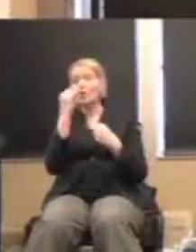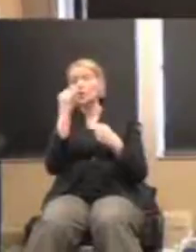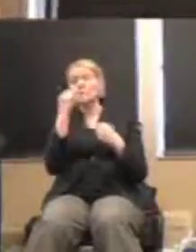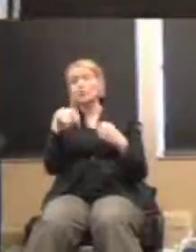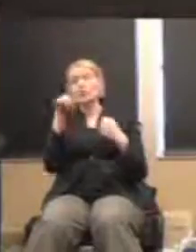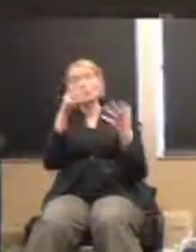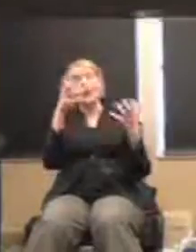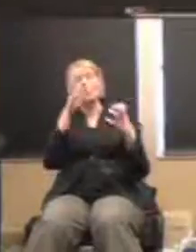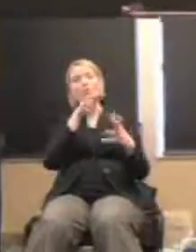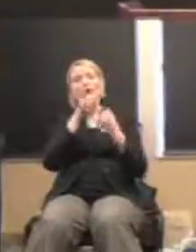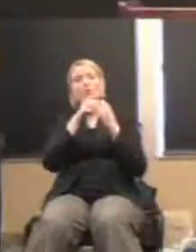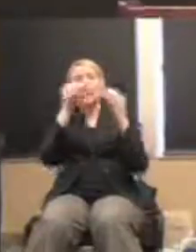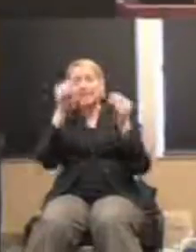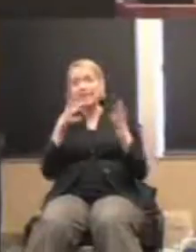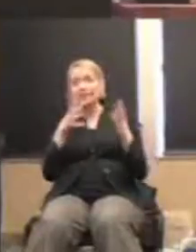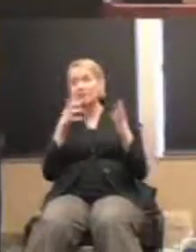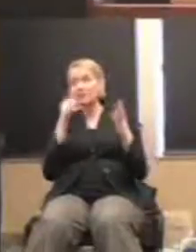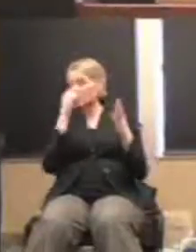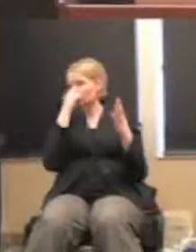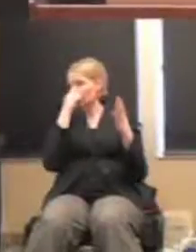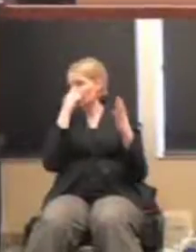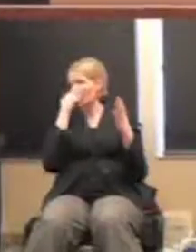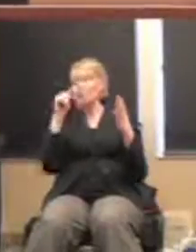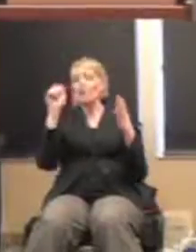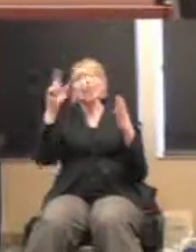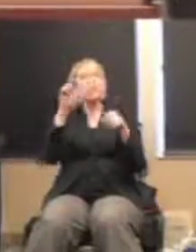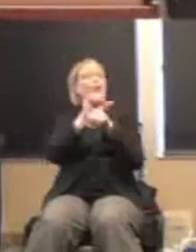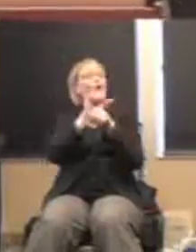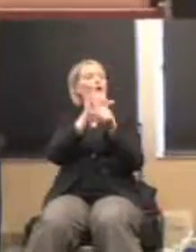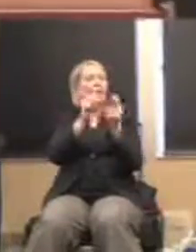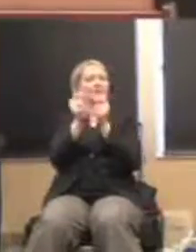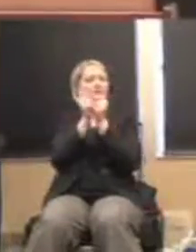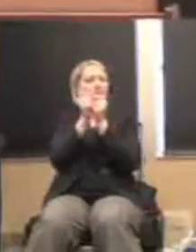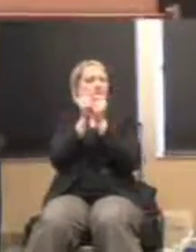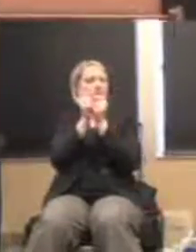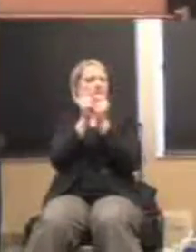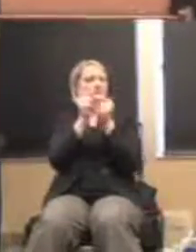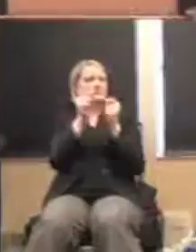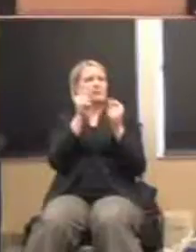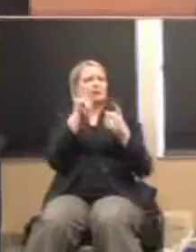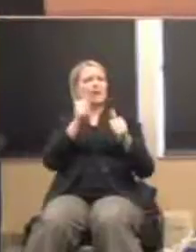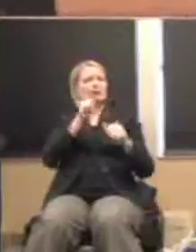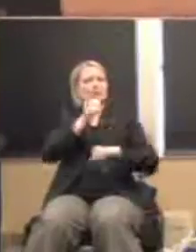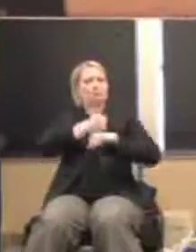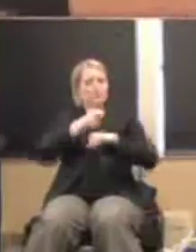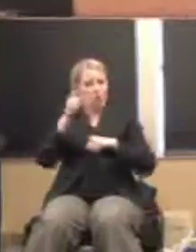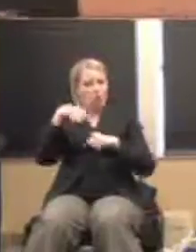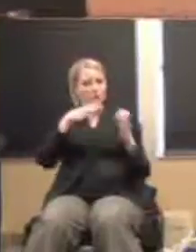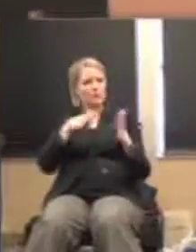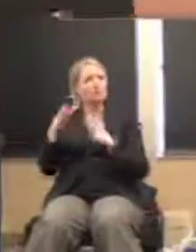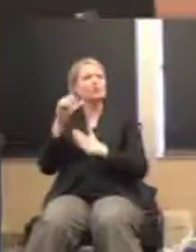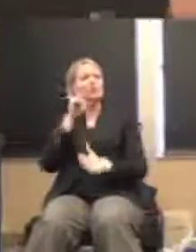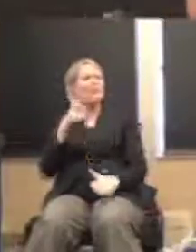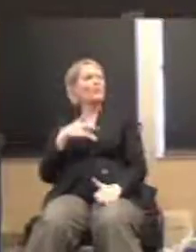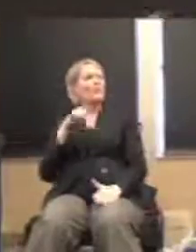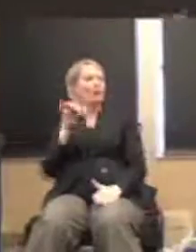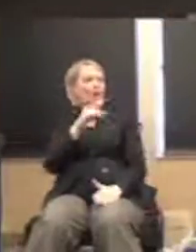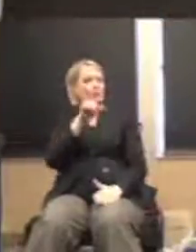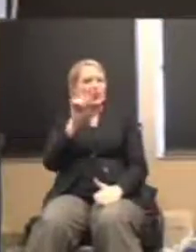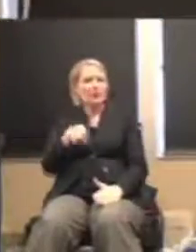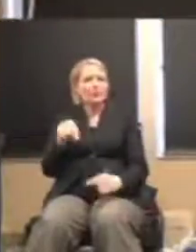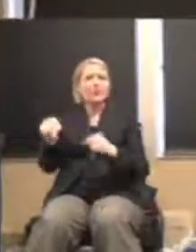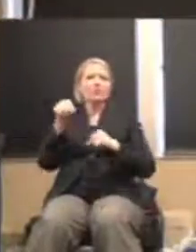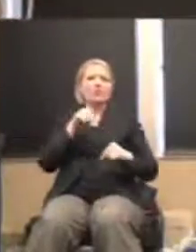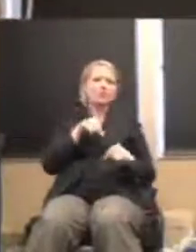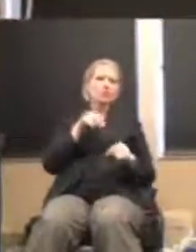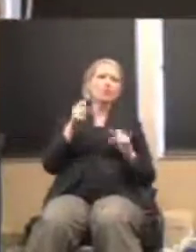a teacher or work as a team in terms of starting to implement some of these strategies, don't feel like you've got to come back to